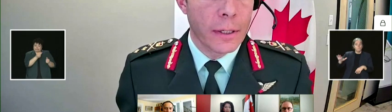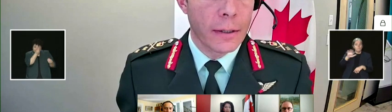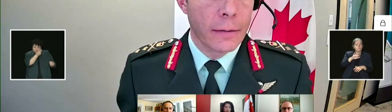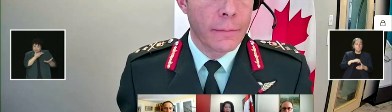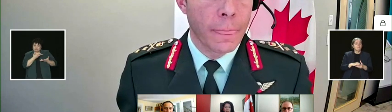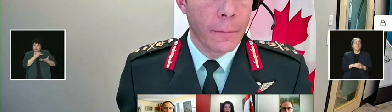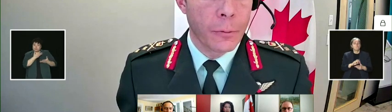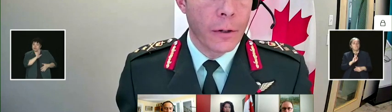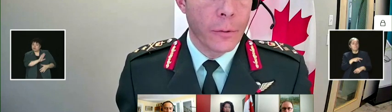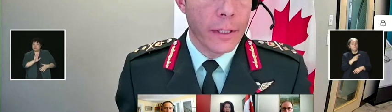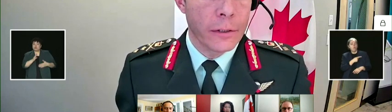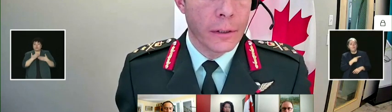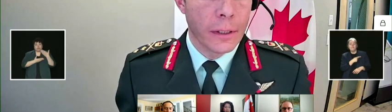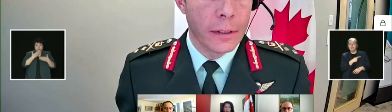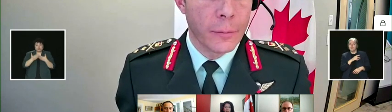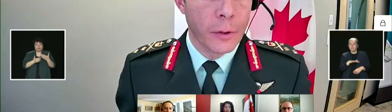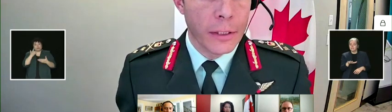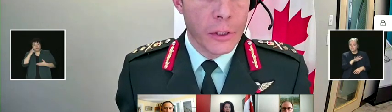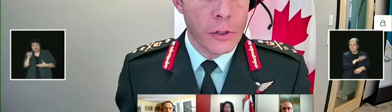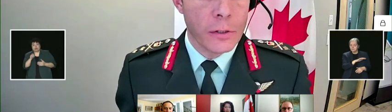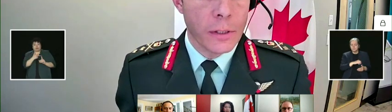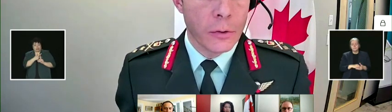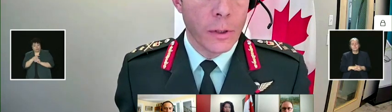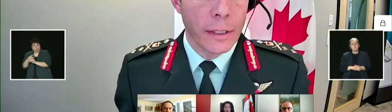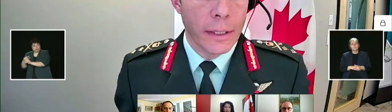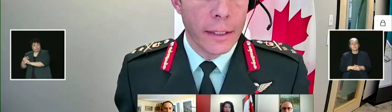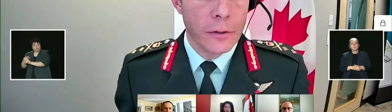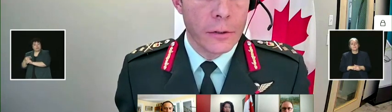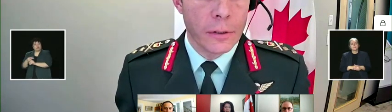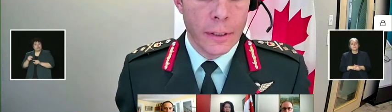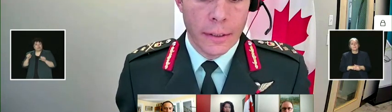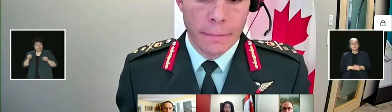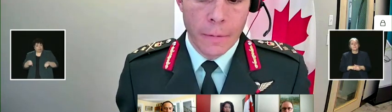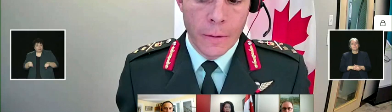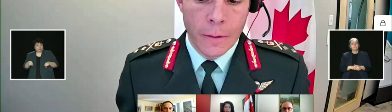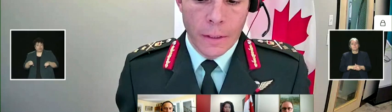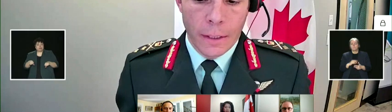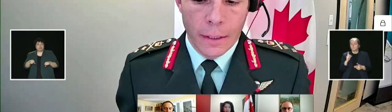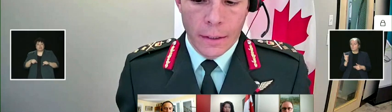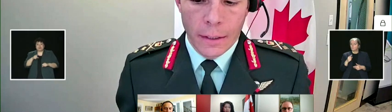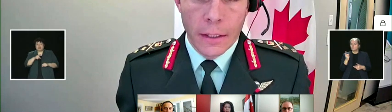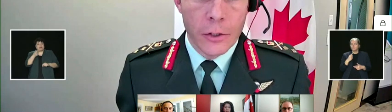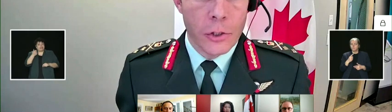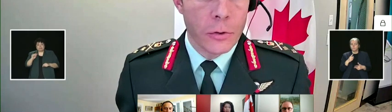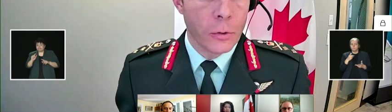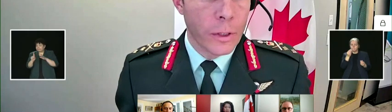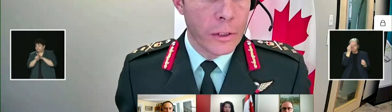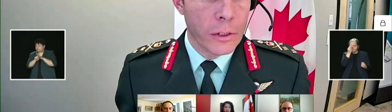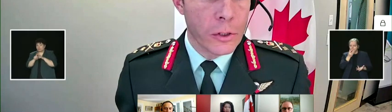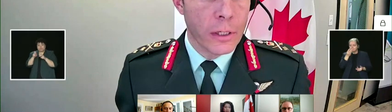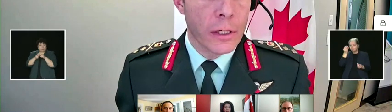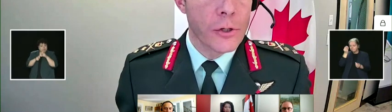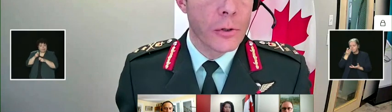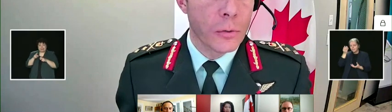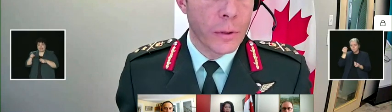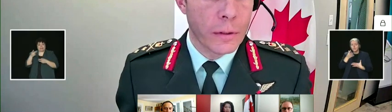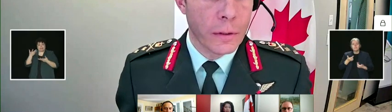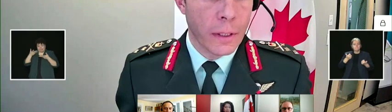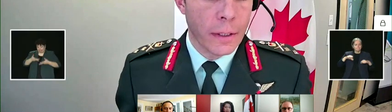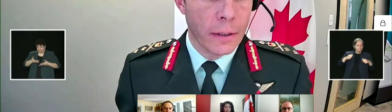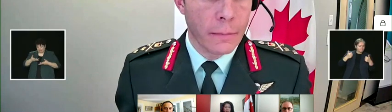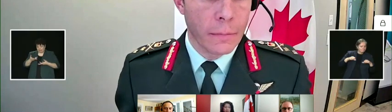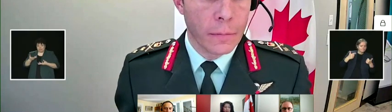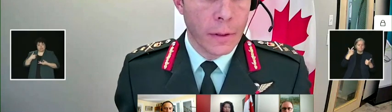us progress on immunization, as well as any issues with wastage, any issues